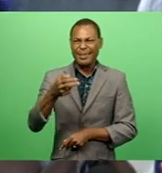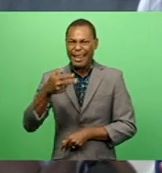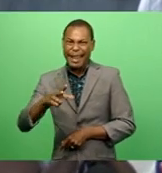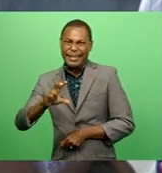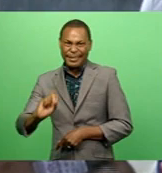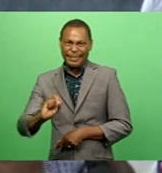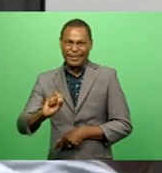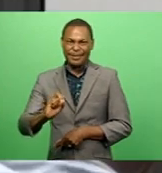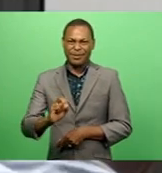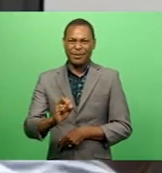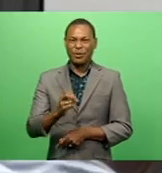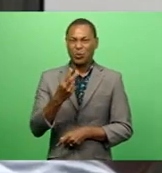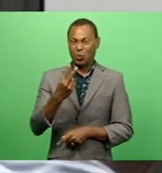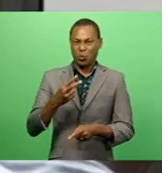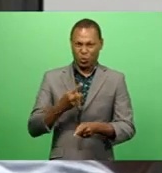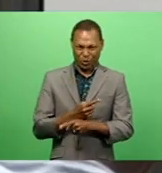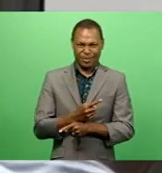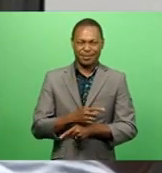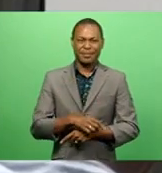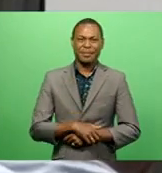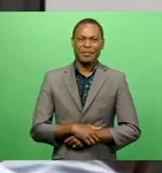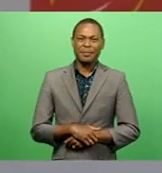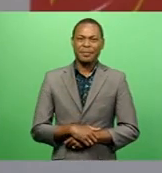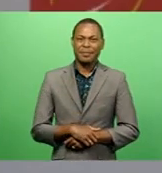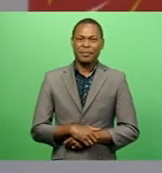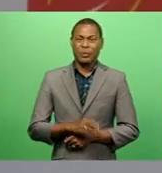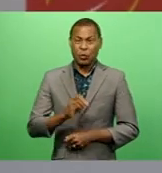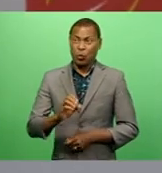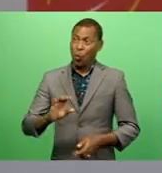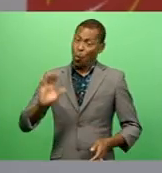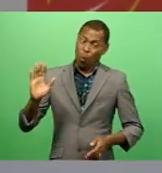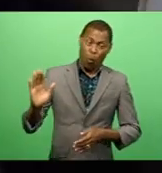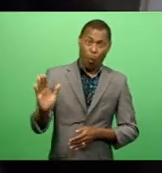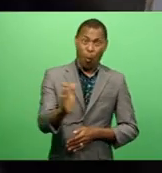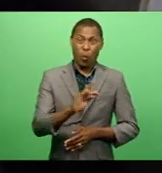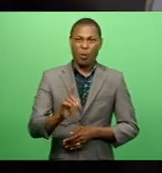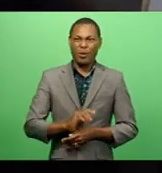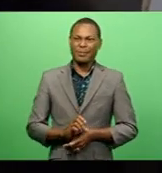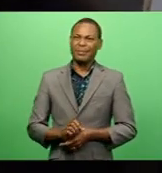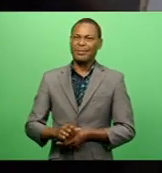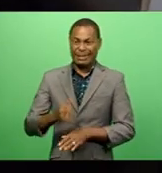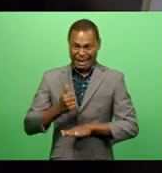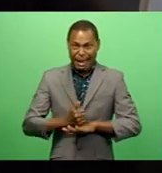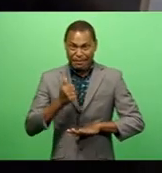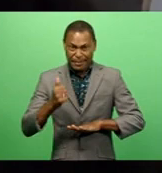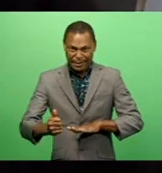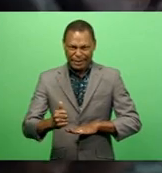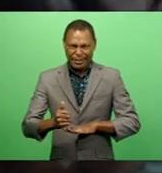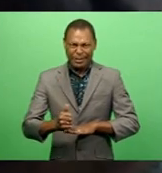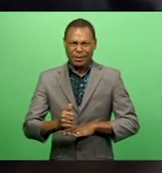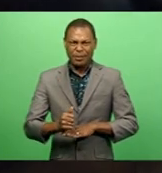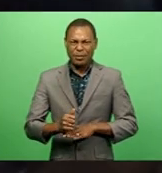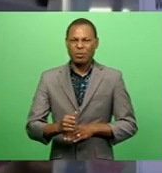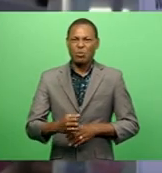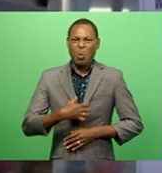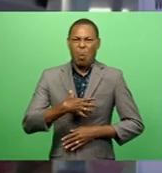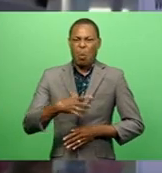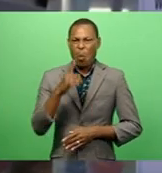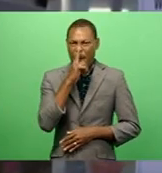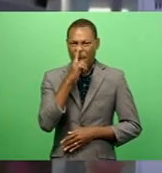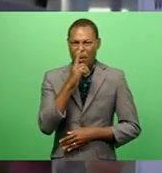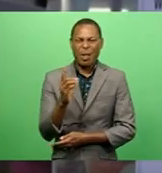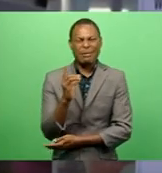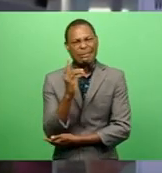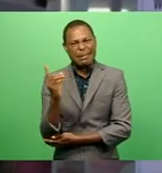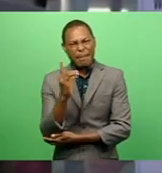With 85% of beneficiaries covered entirely by the government, Syed Qayyum believes some have become too dependent and aren't